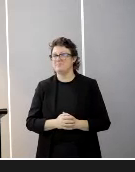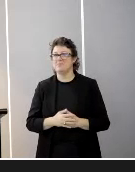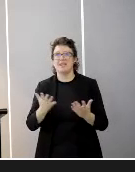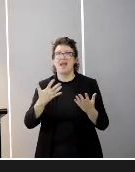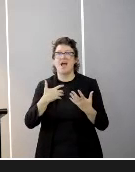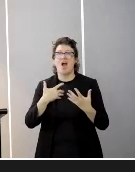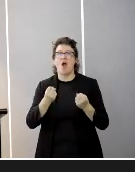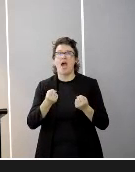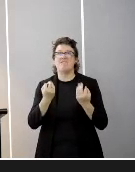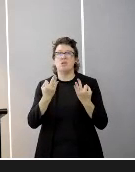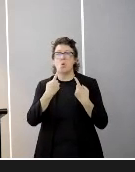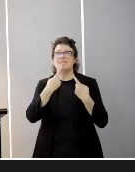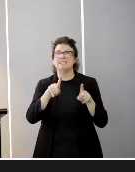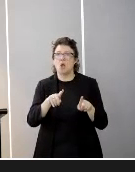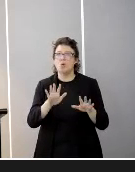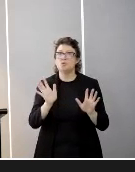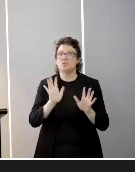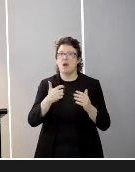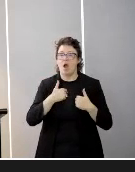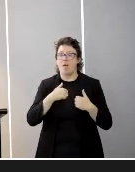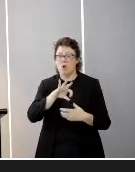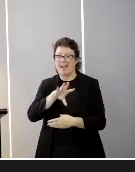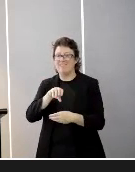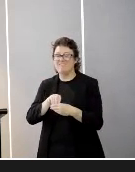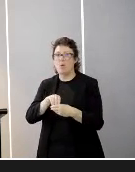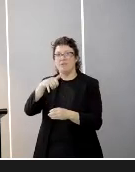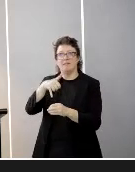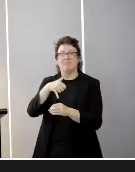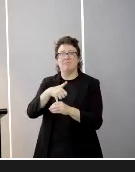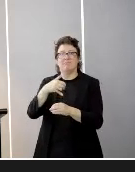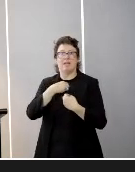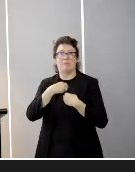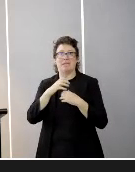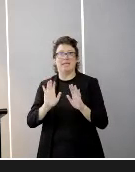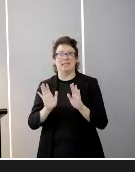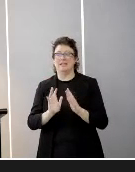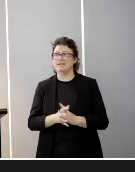I have no disclosures, by the way. No pharmaceutical. Yeah.